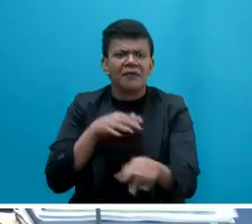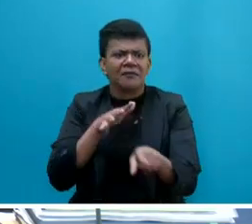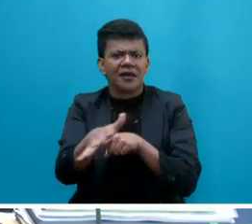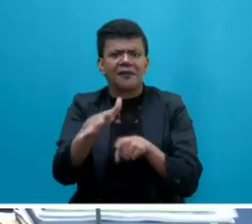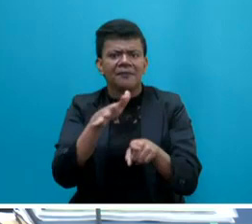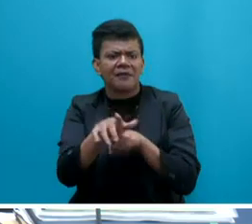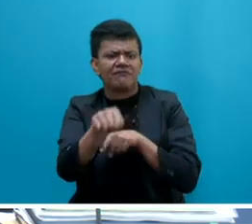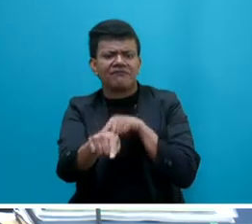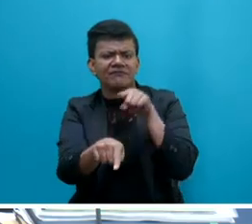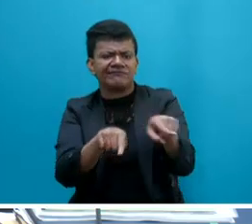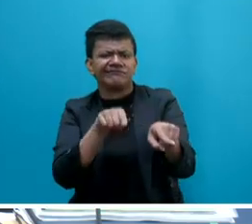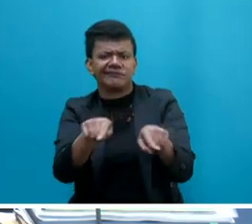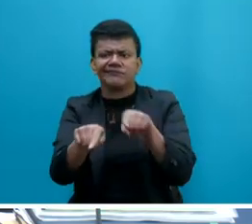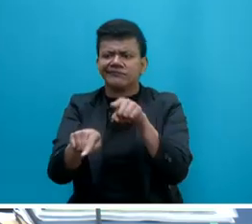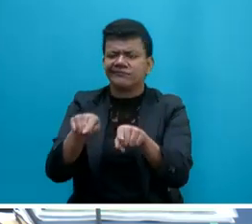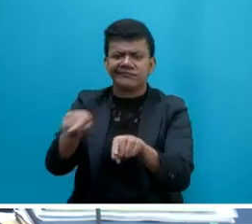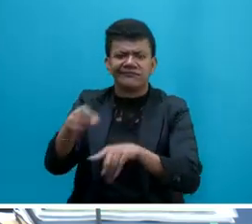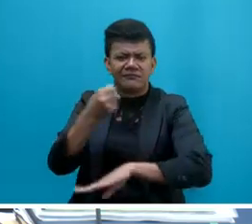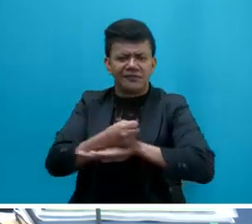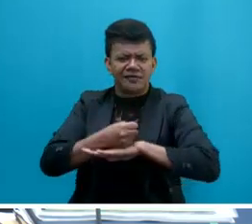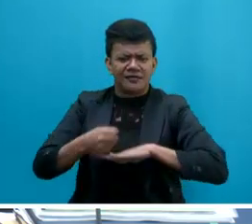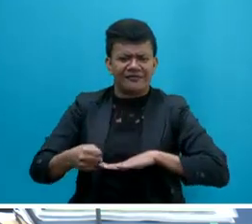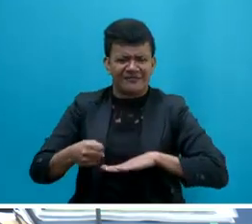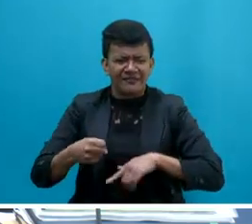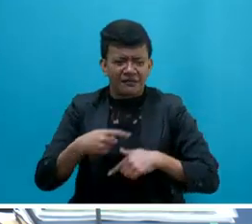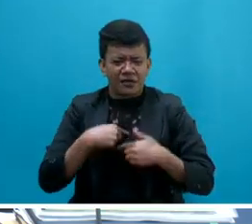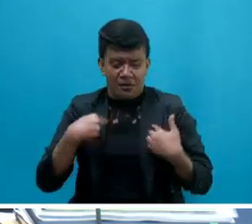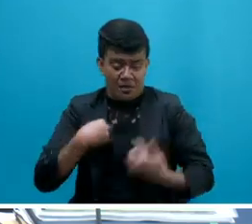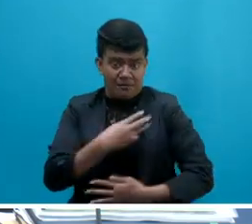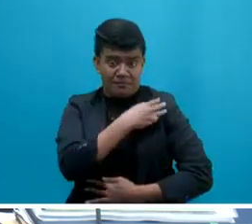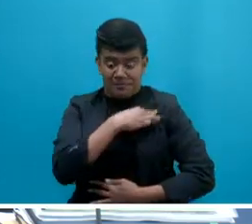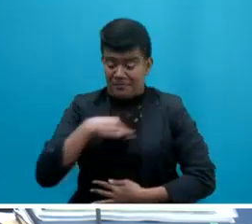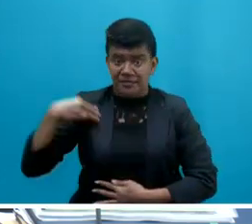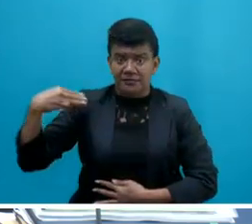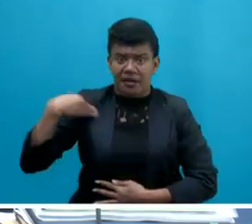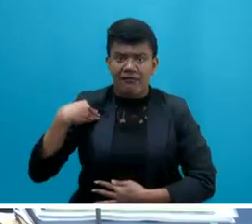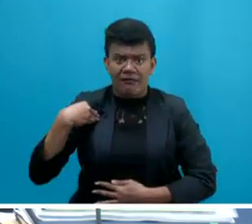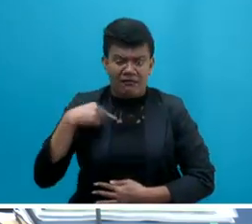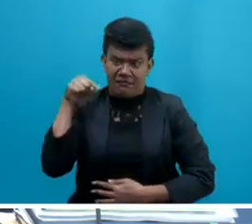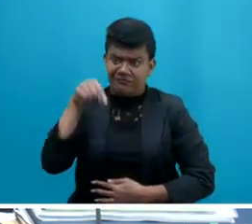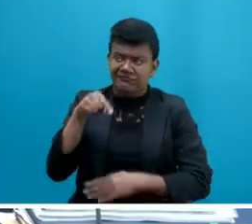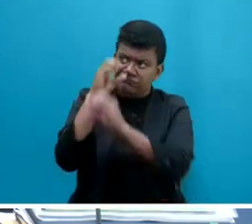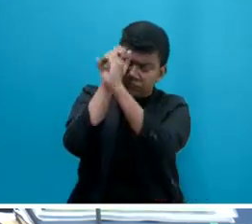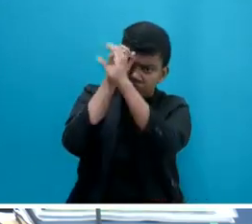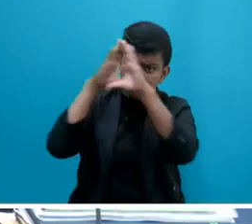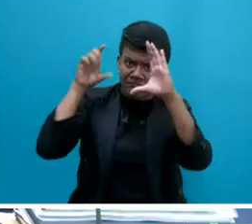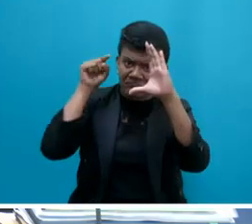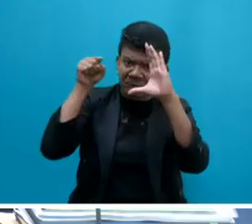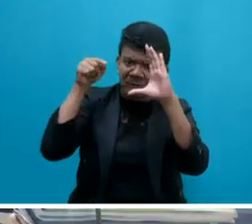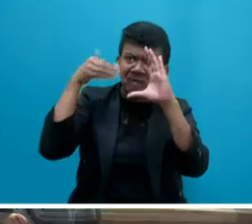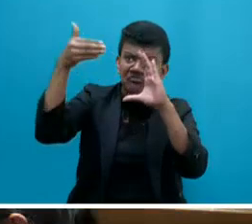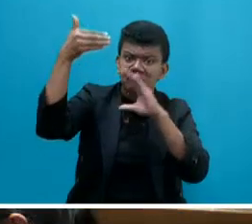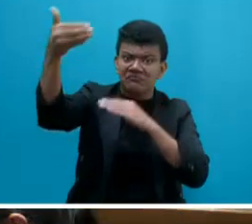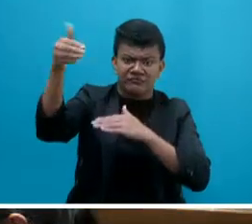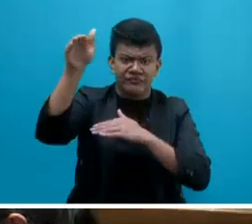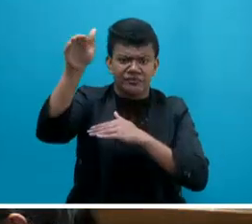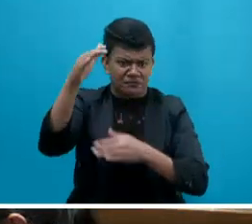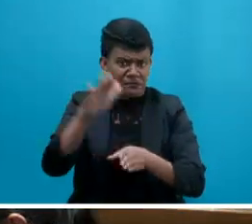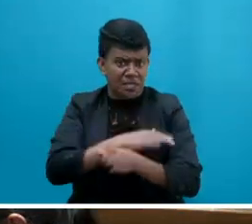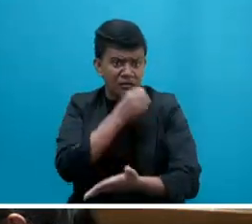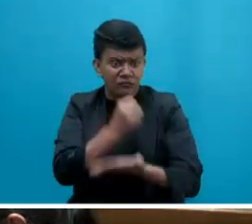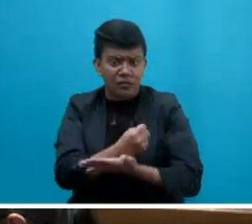sir, our Honorable Prime Minister is a man of integrity and vision. He wants to ensure that every